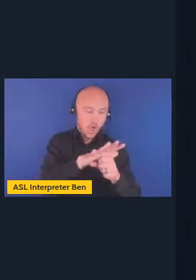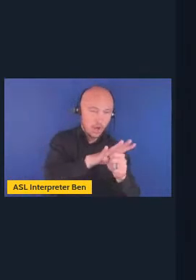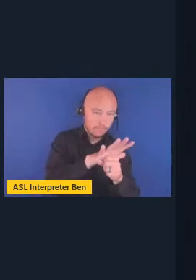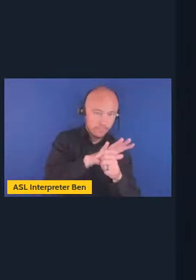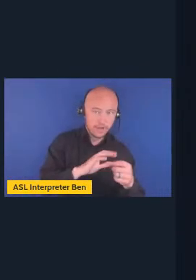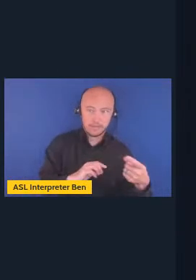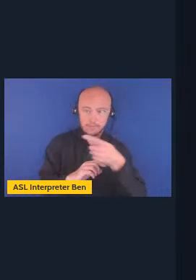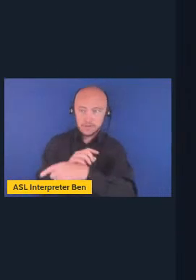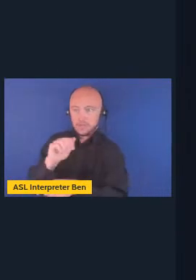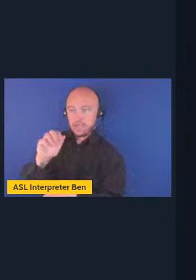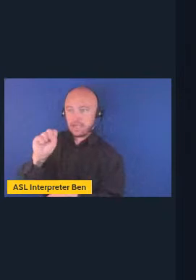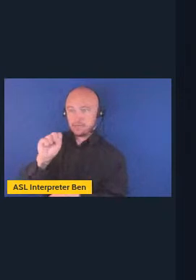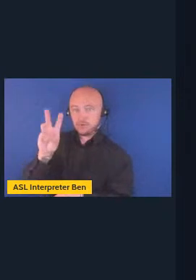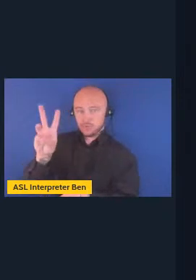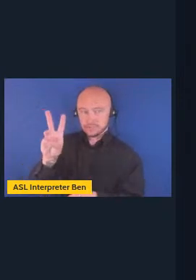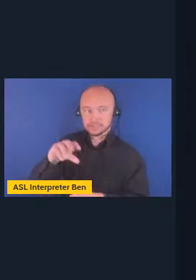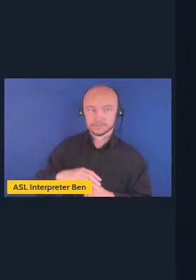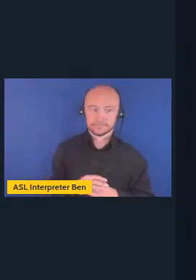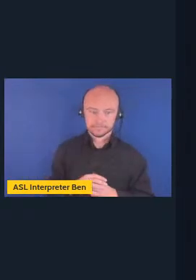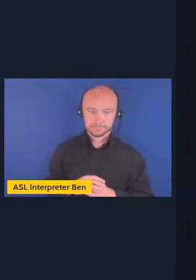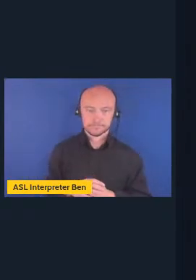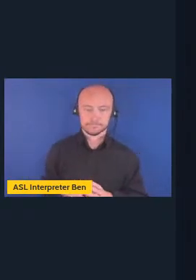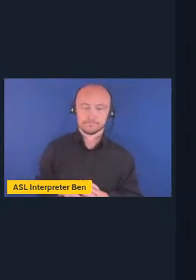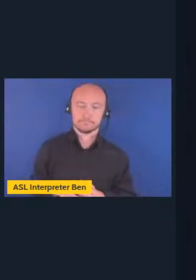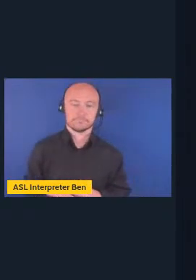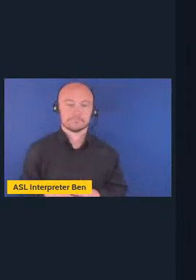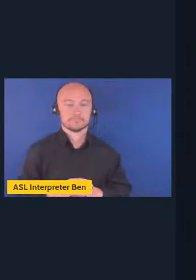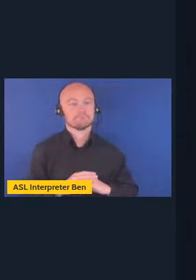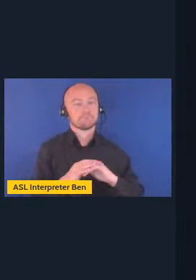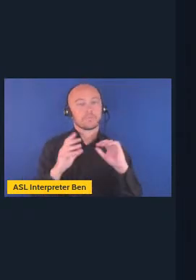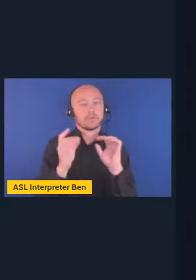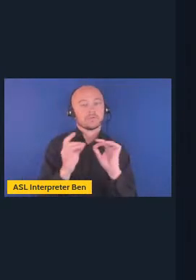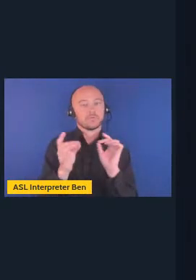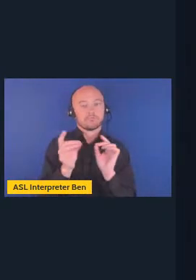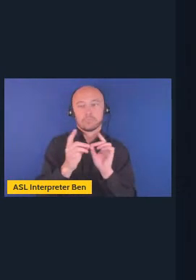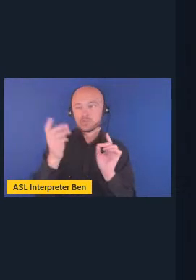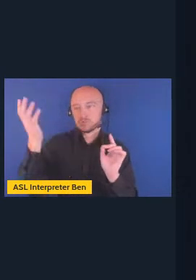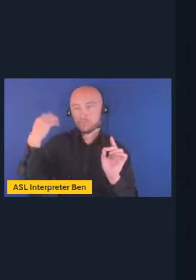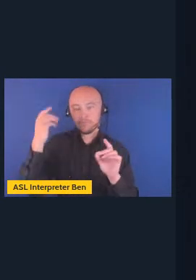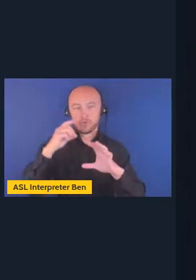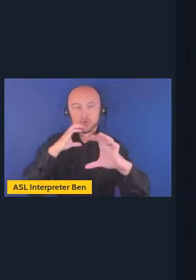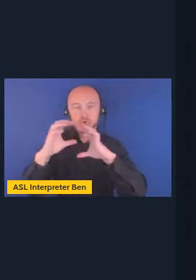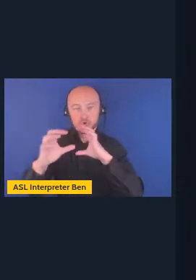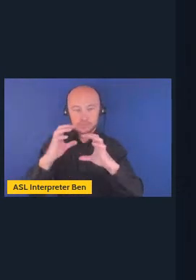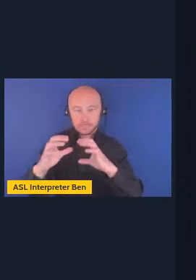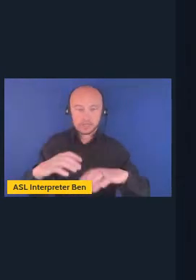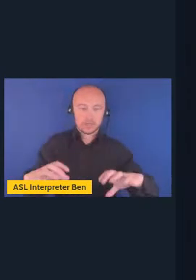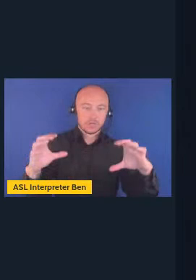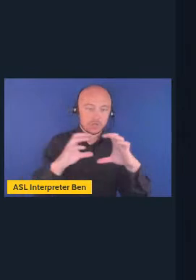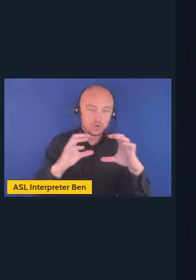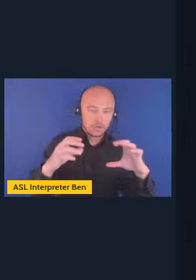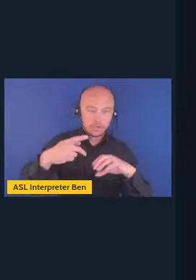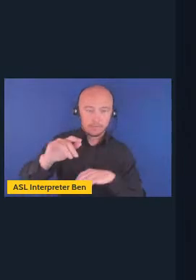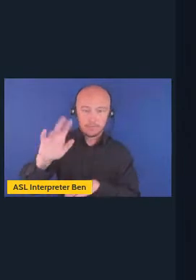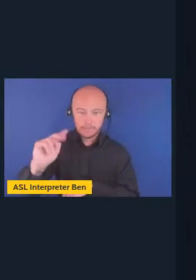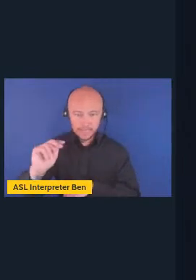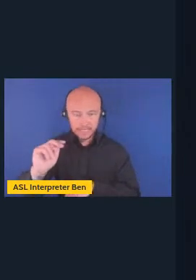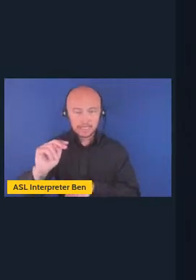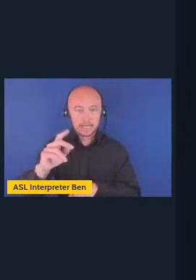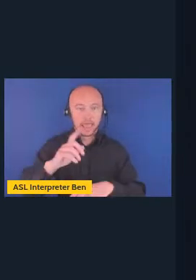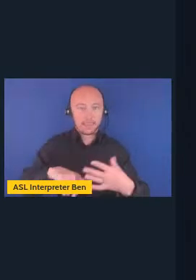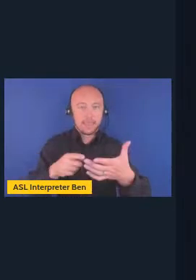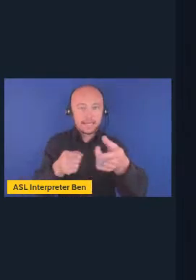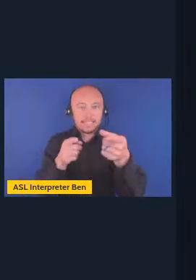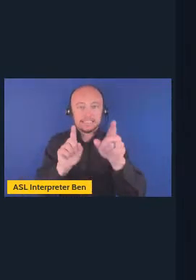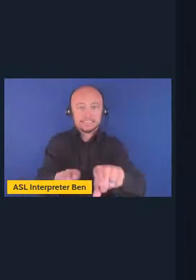AWS. As I mentioned earlier, all the communication between control plane and the external instances